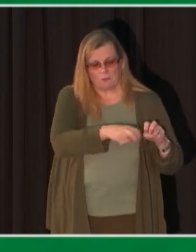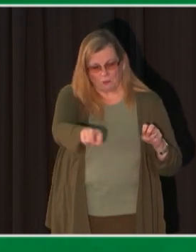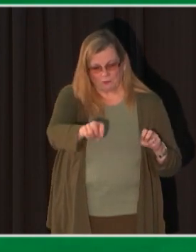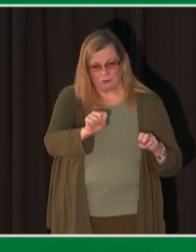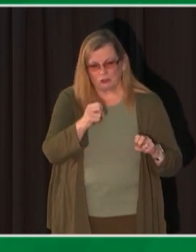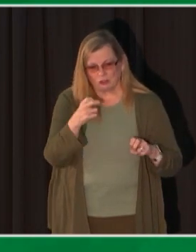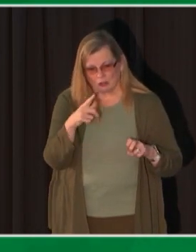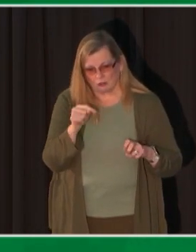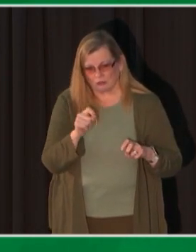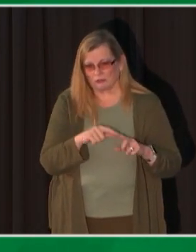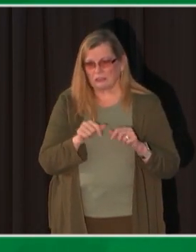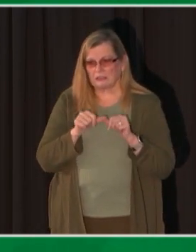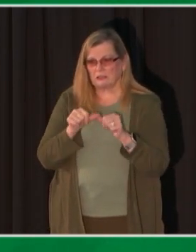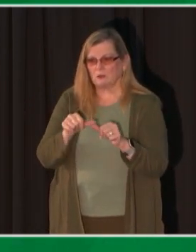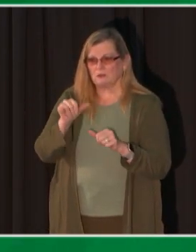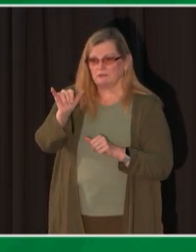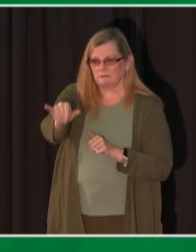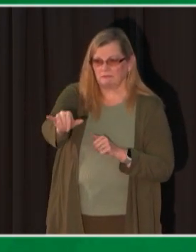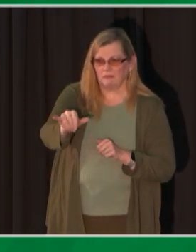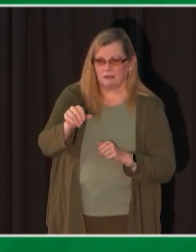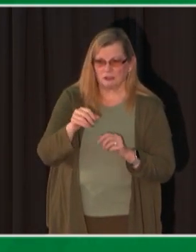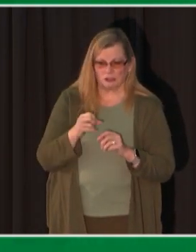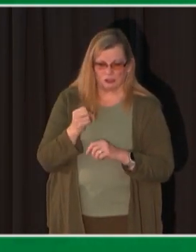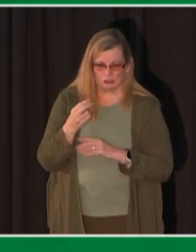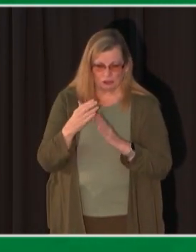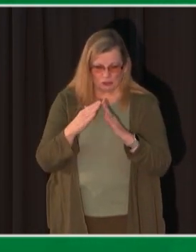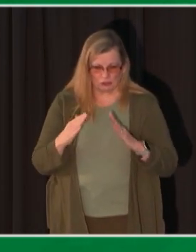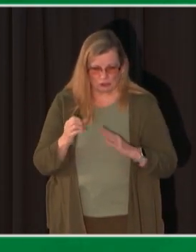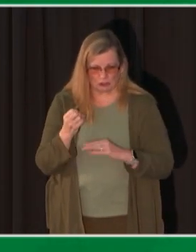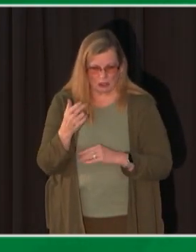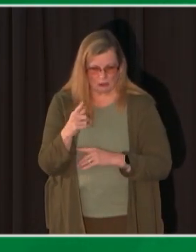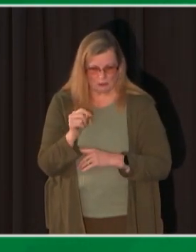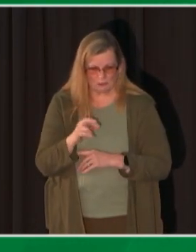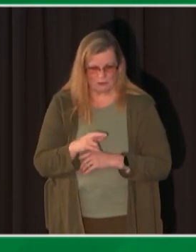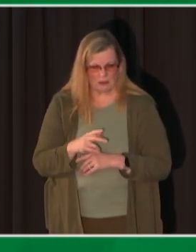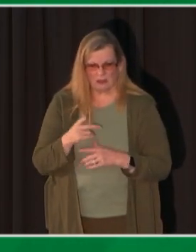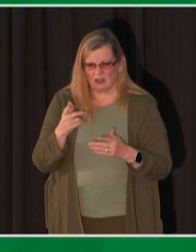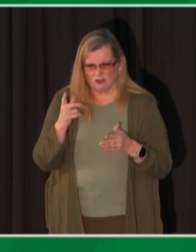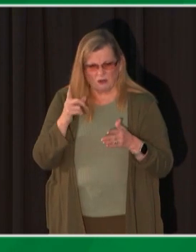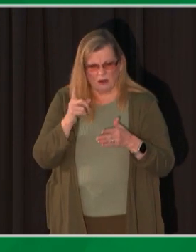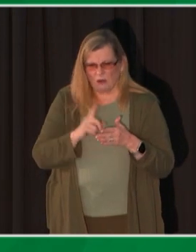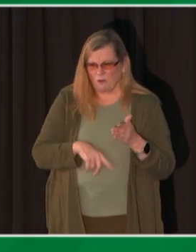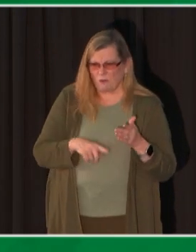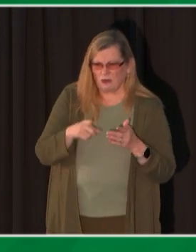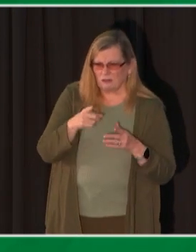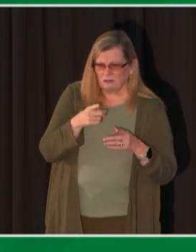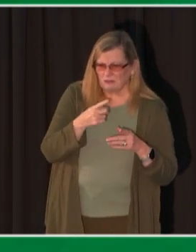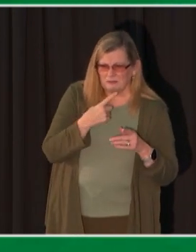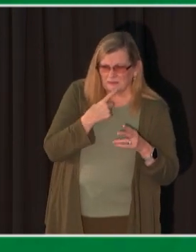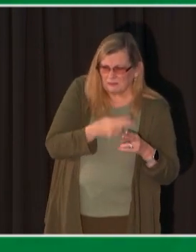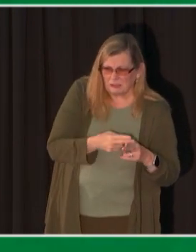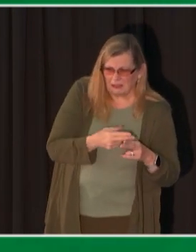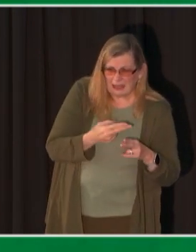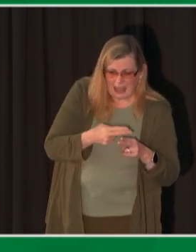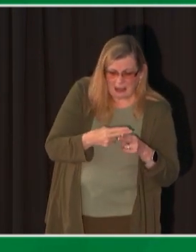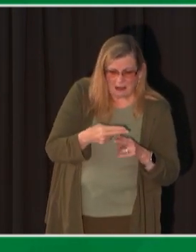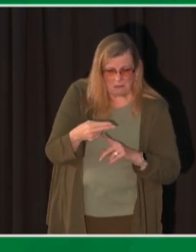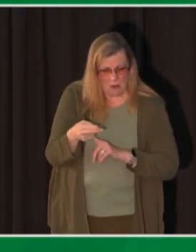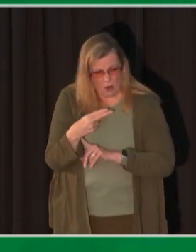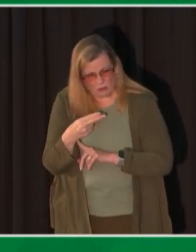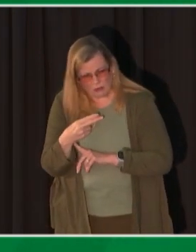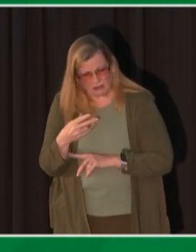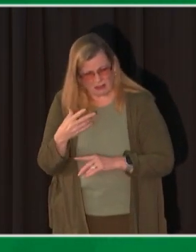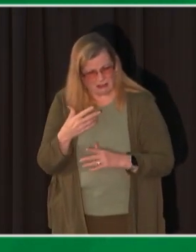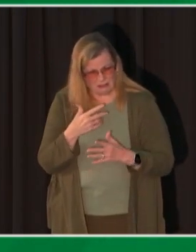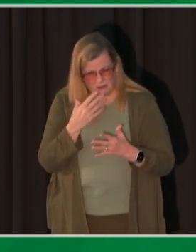Can I follow up just on the hotels? Have you released the names and locations of the hotels, and do you think that if you haven't, well, have you released